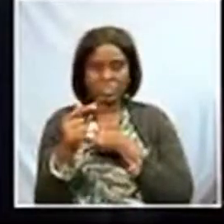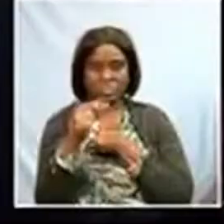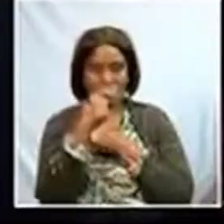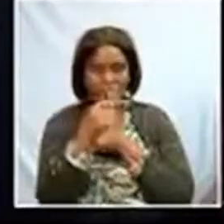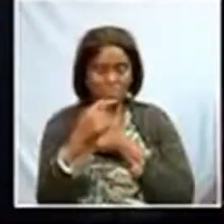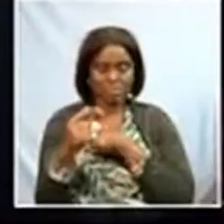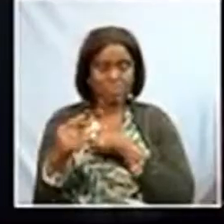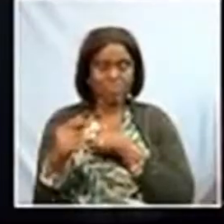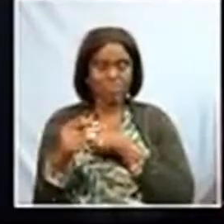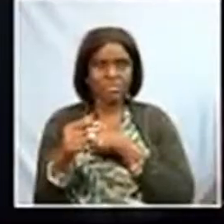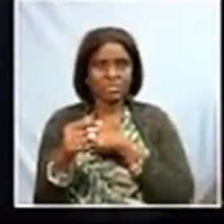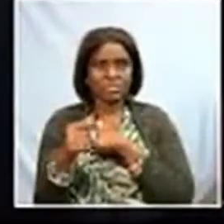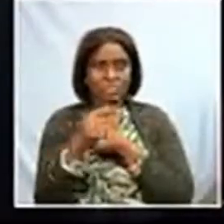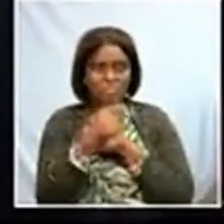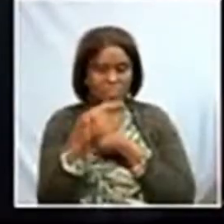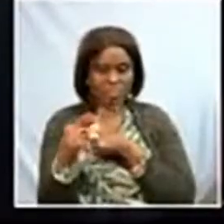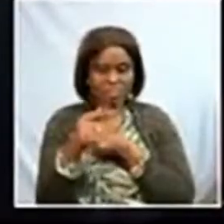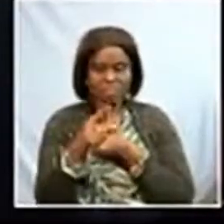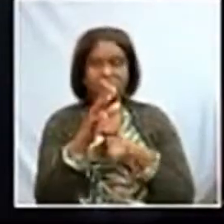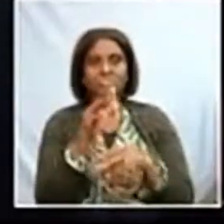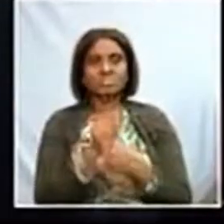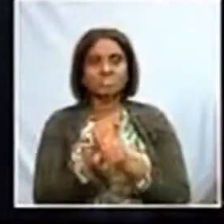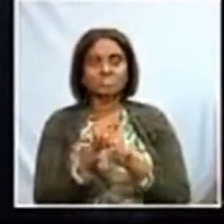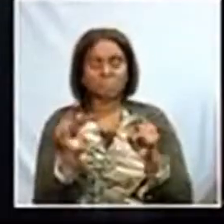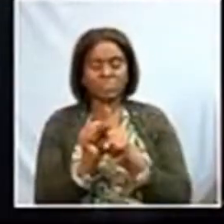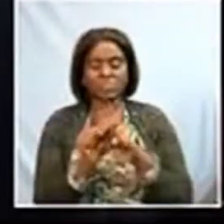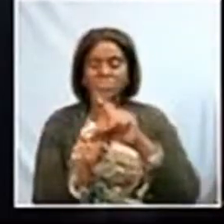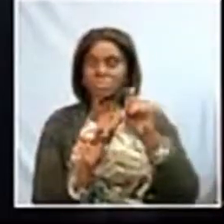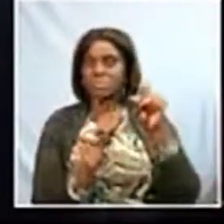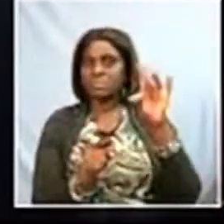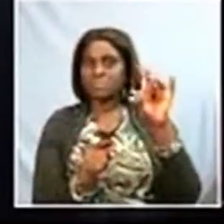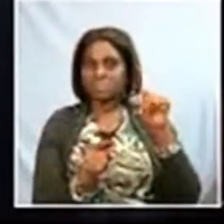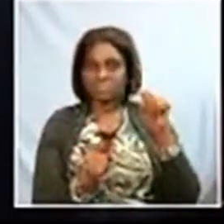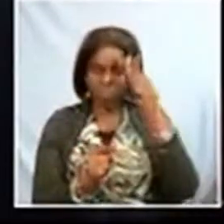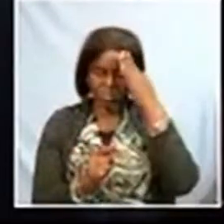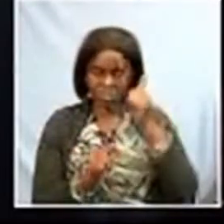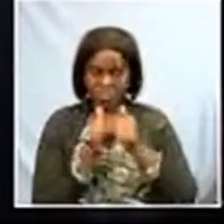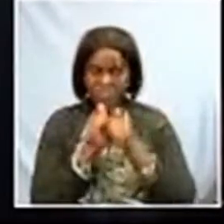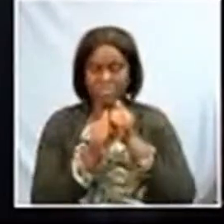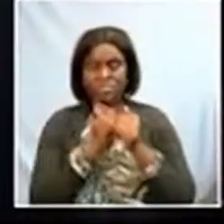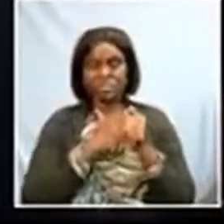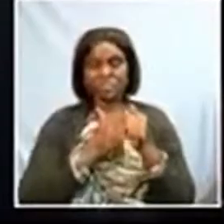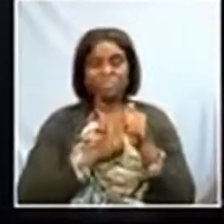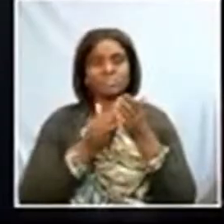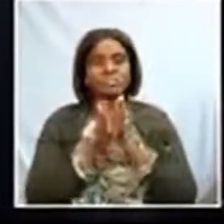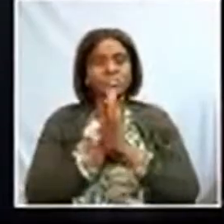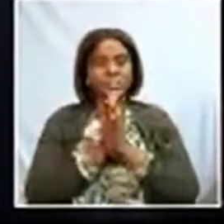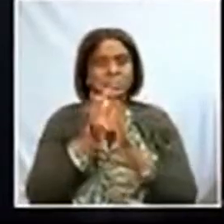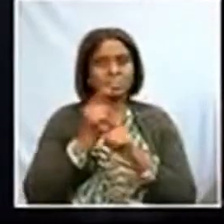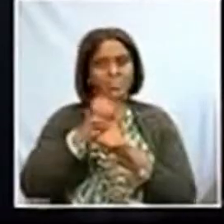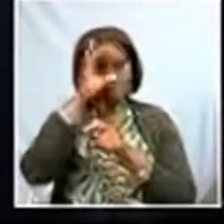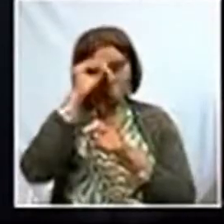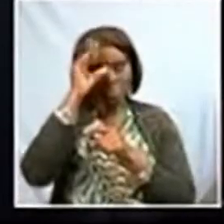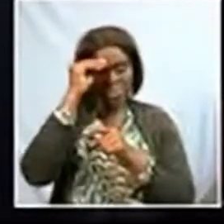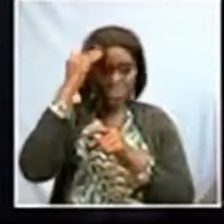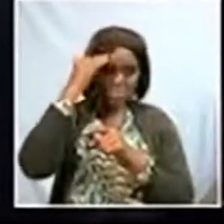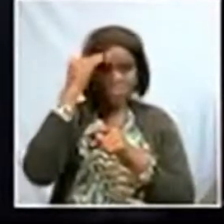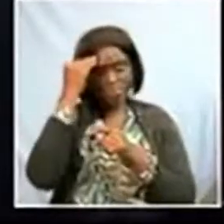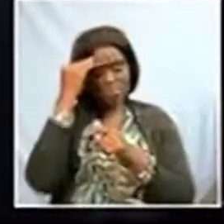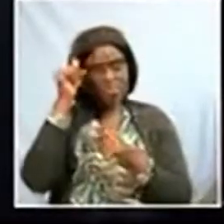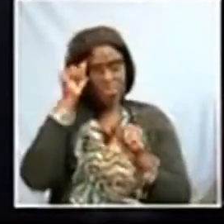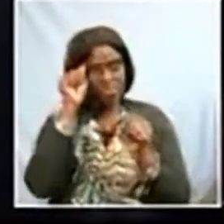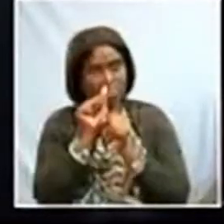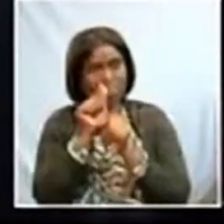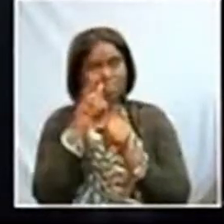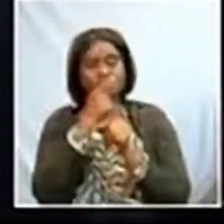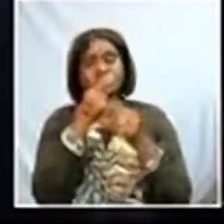goods received was 108. This is why I'm asking from the gentleman's agreement, who